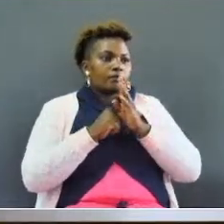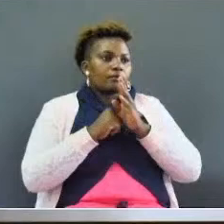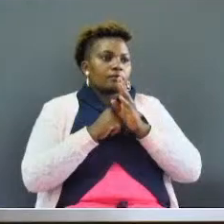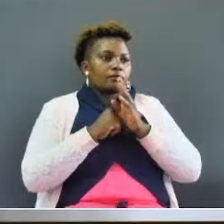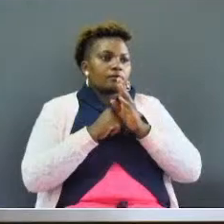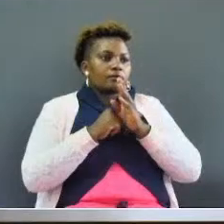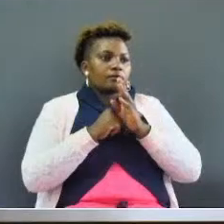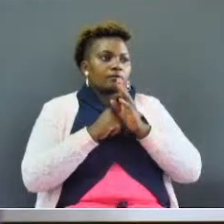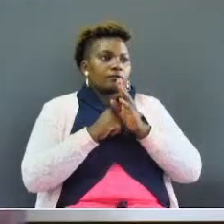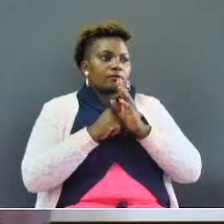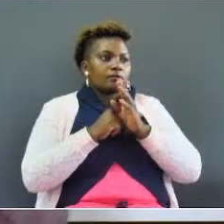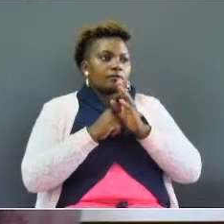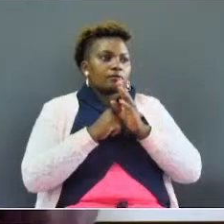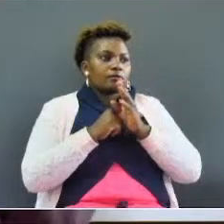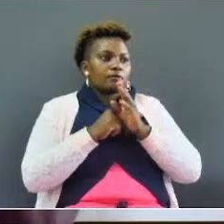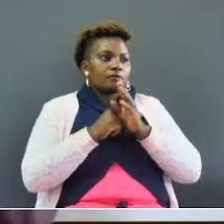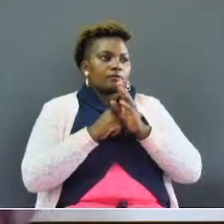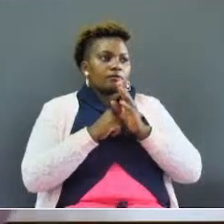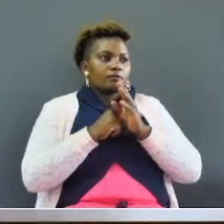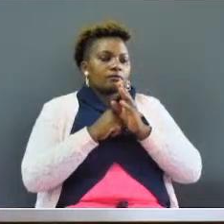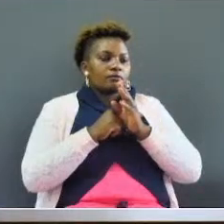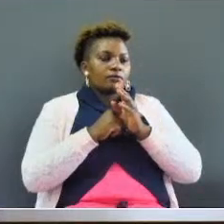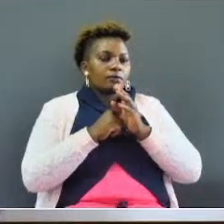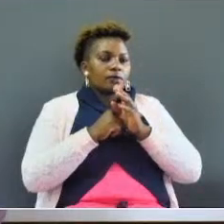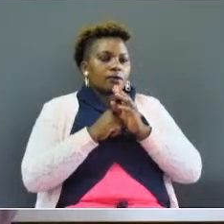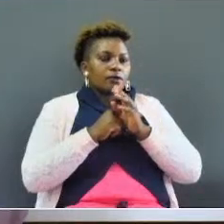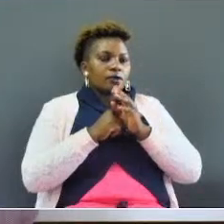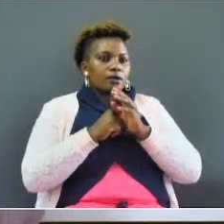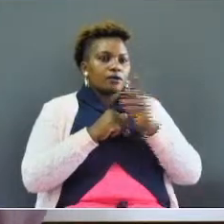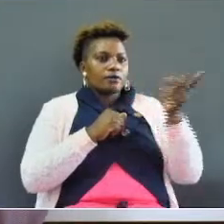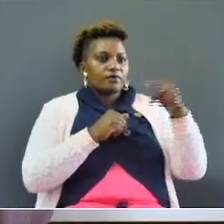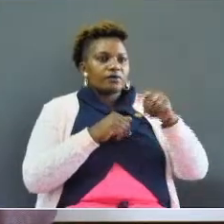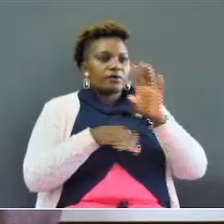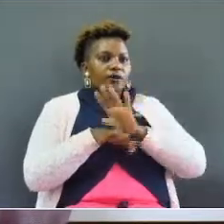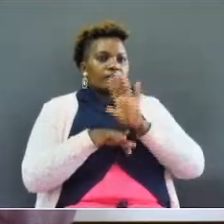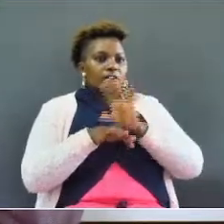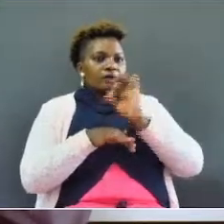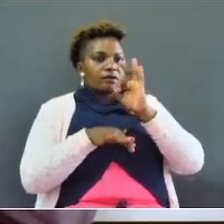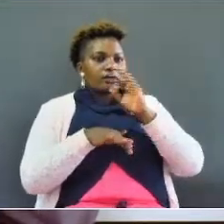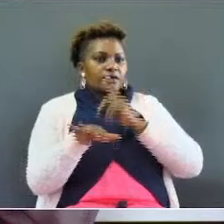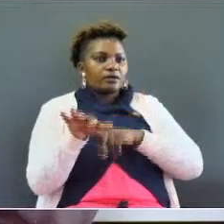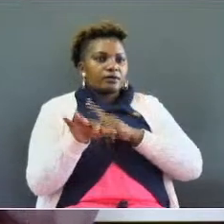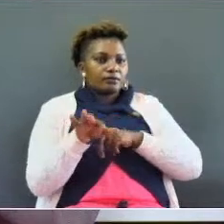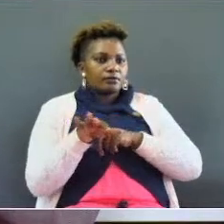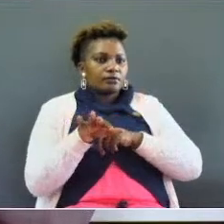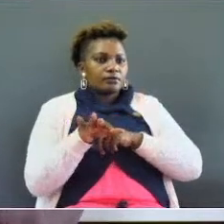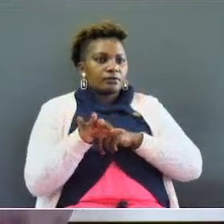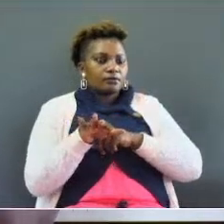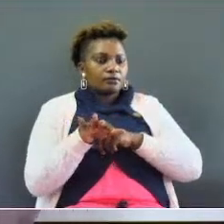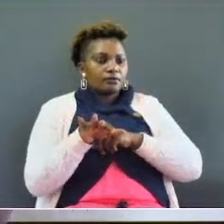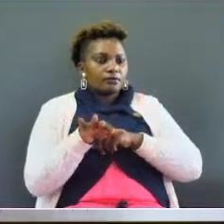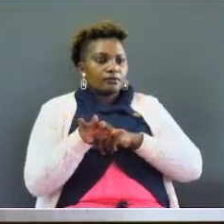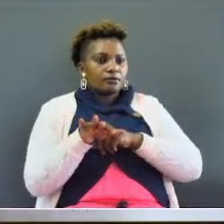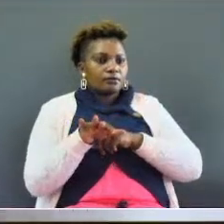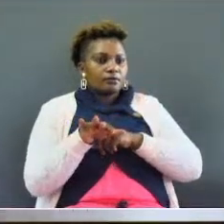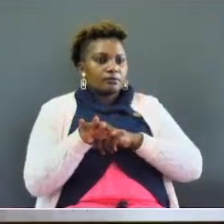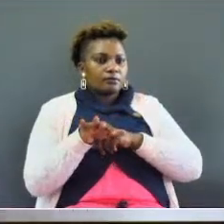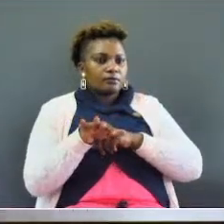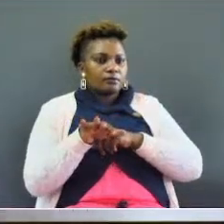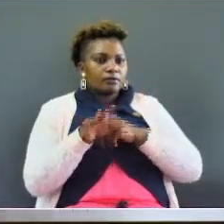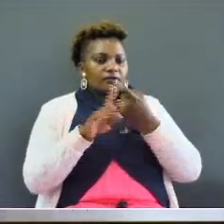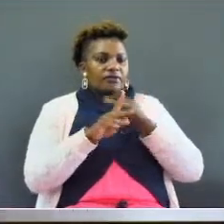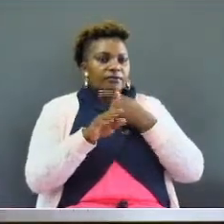I have not been here. I've come to church maybe 3 times since the